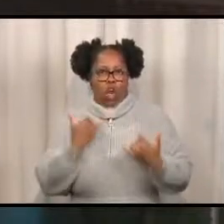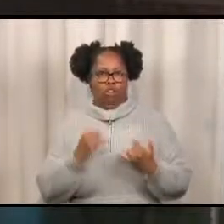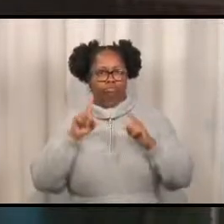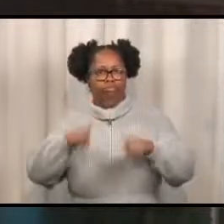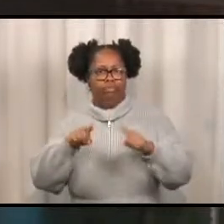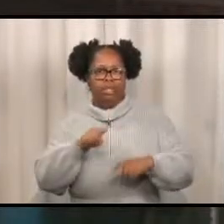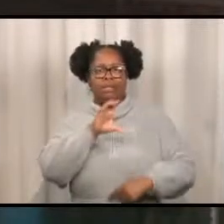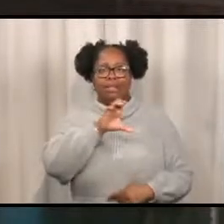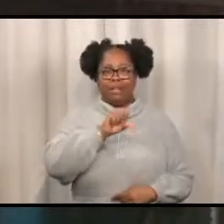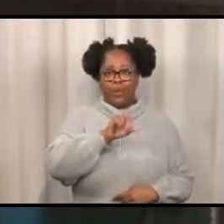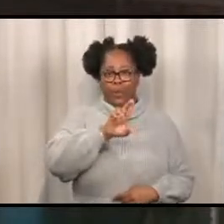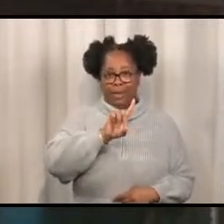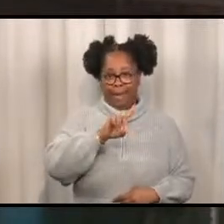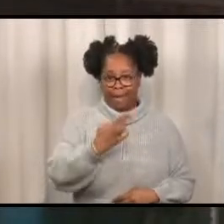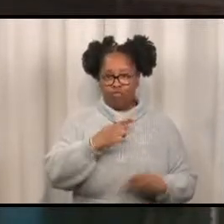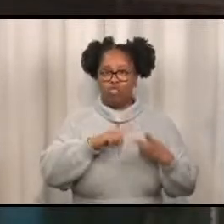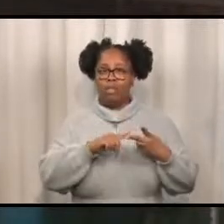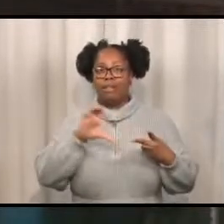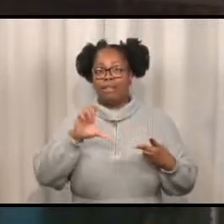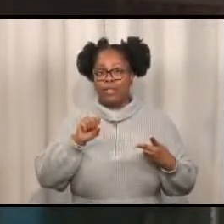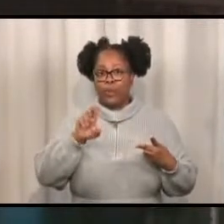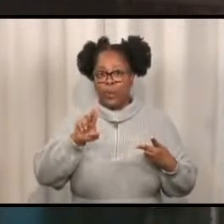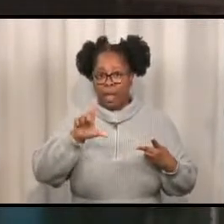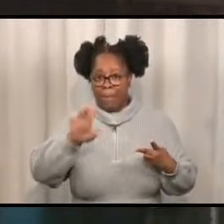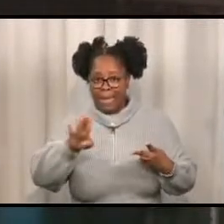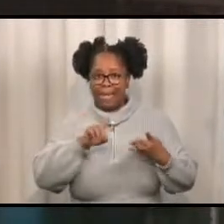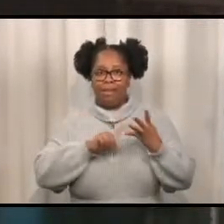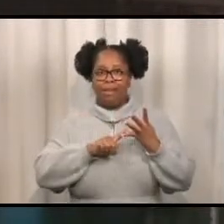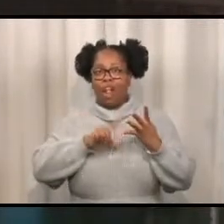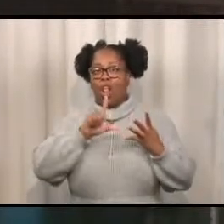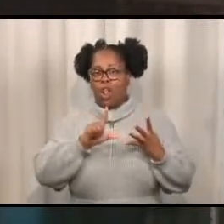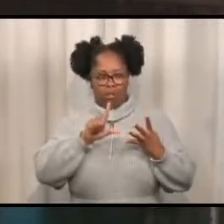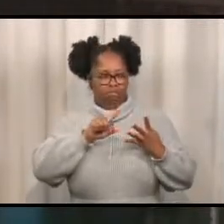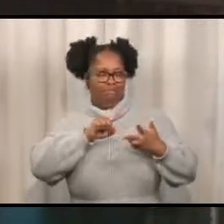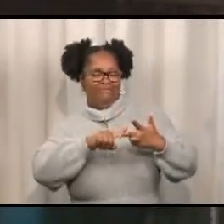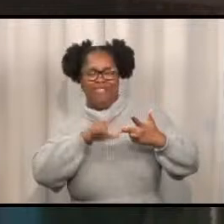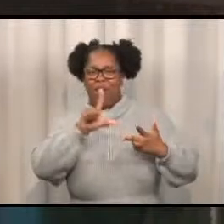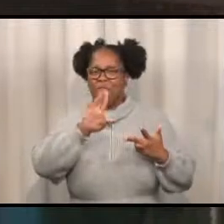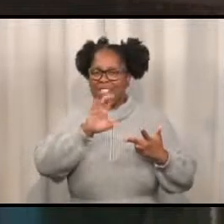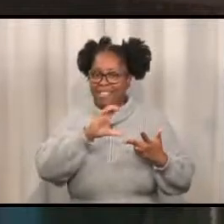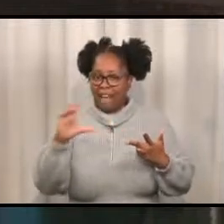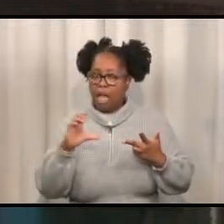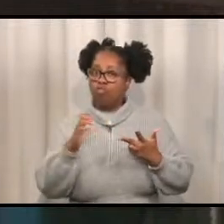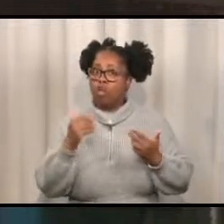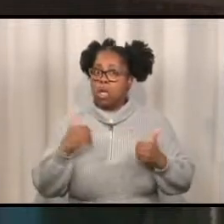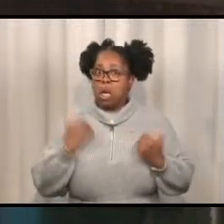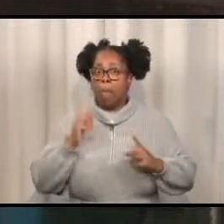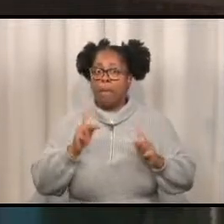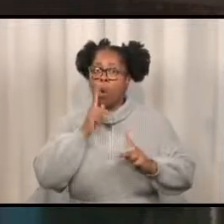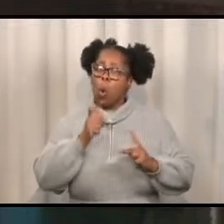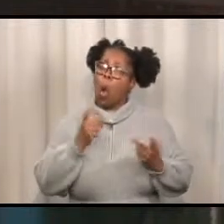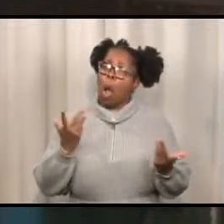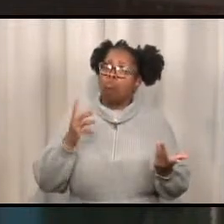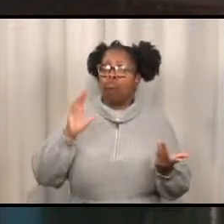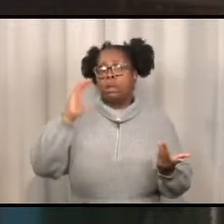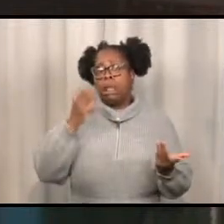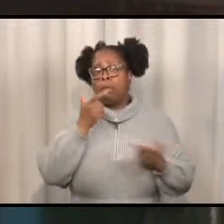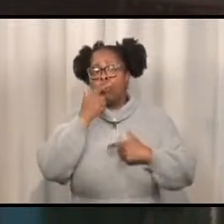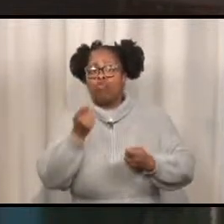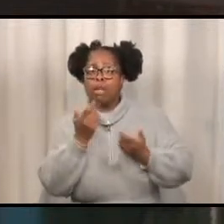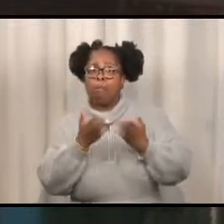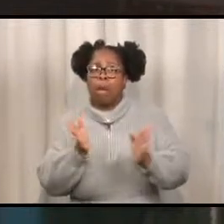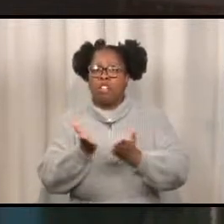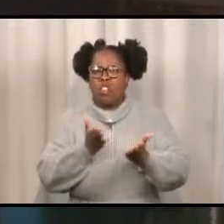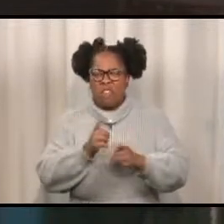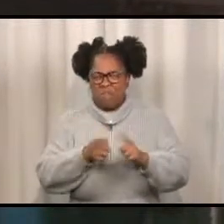Cal State Dominguez Hills, Long Beach State, and Long Beach City College. Young people that might have expressed interest in public service already, but don't necessarily know